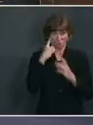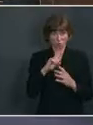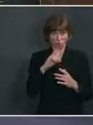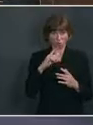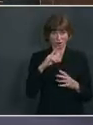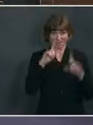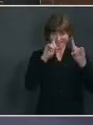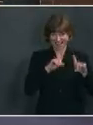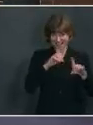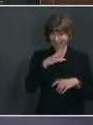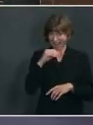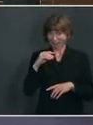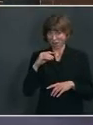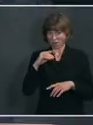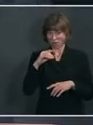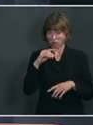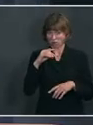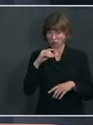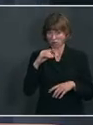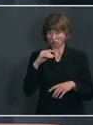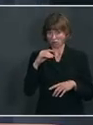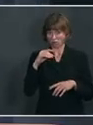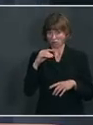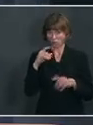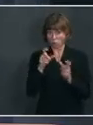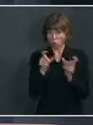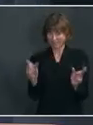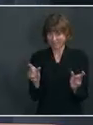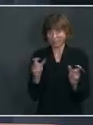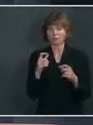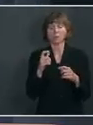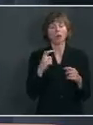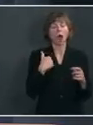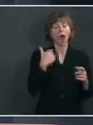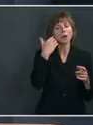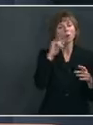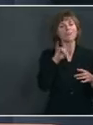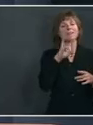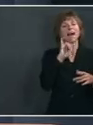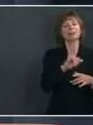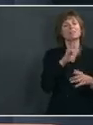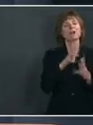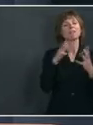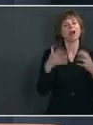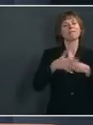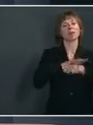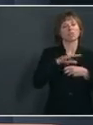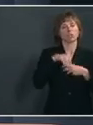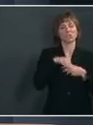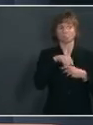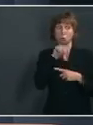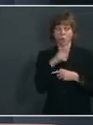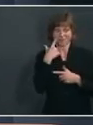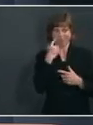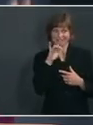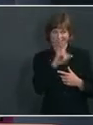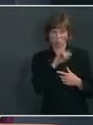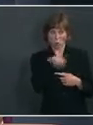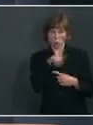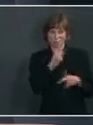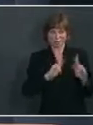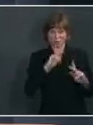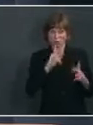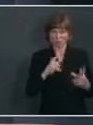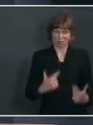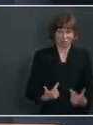quarantine. Well, I know there's been a lot of coverage of this and questions because these are people's lives and human beings who are missing their